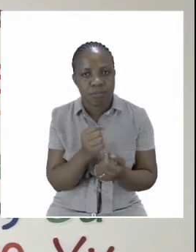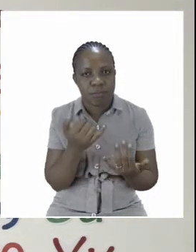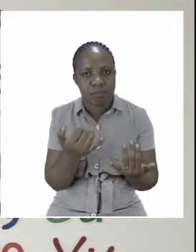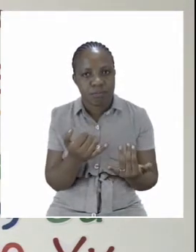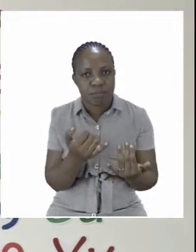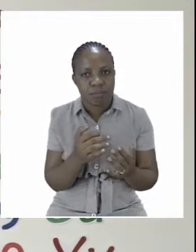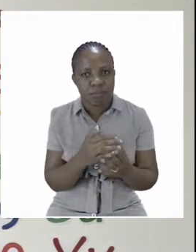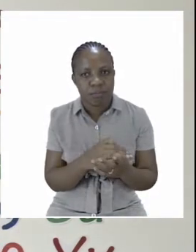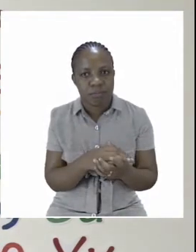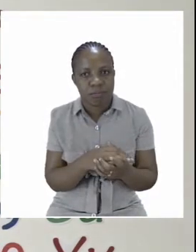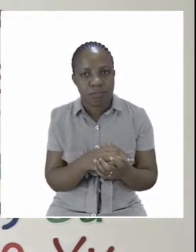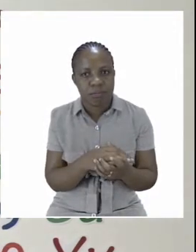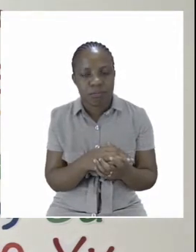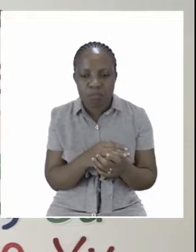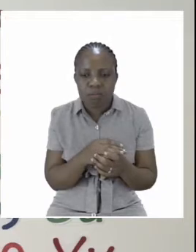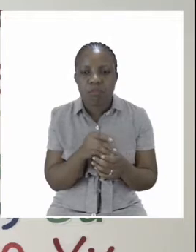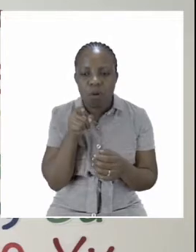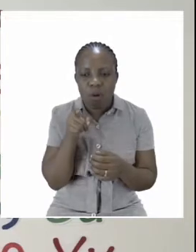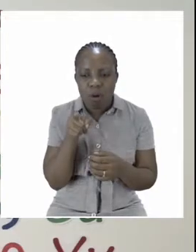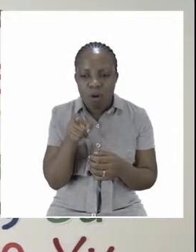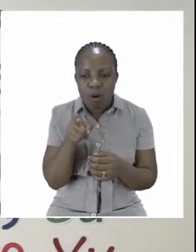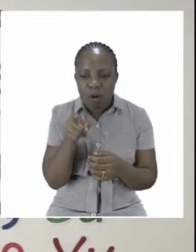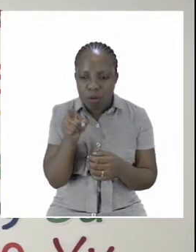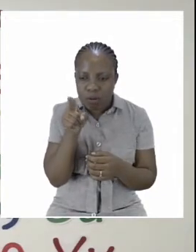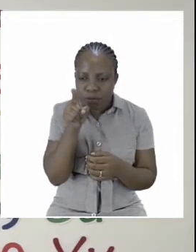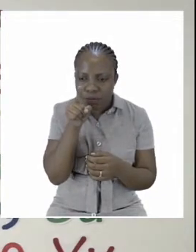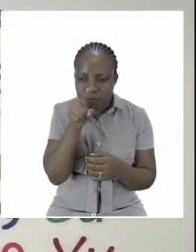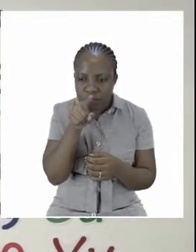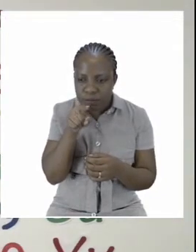a circle in the middle?